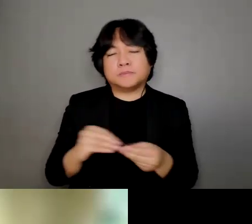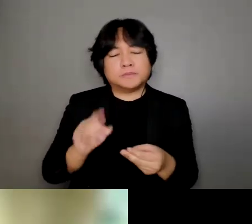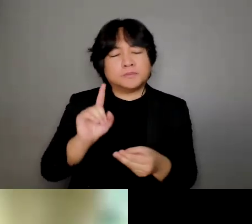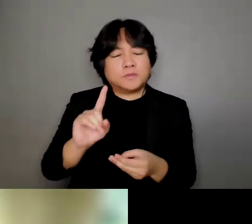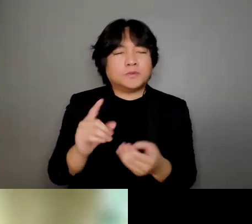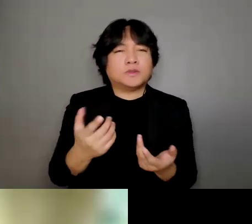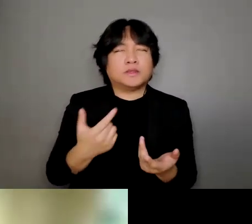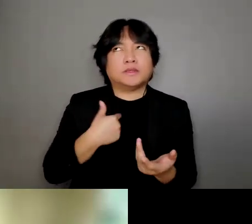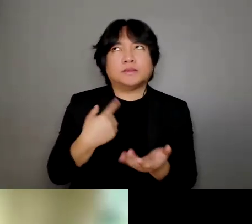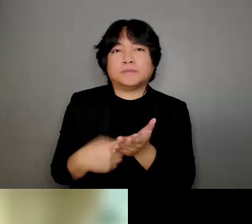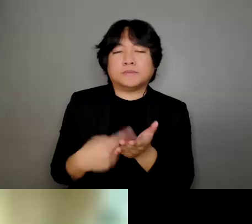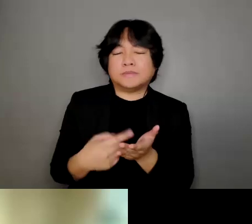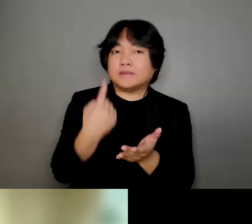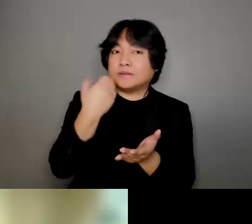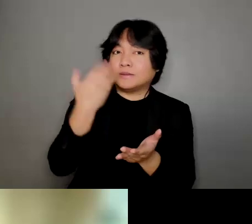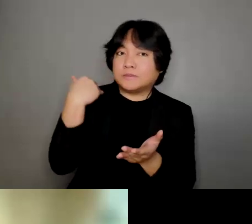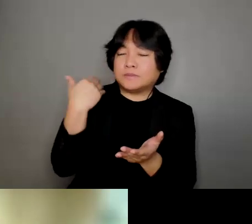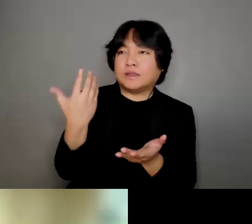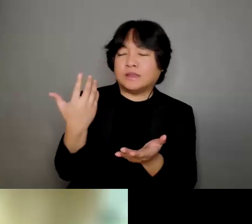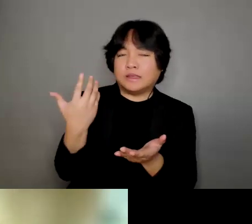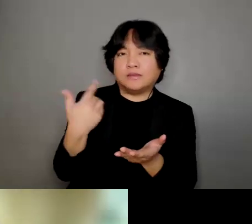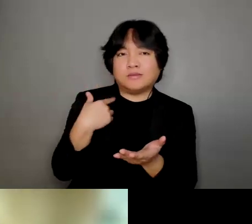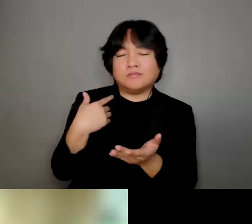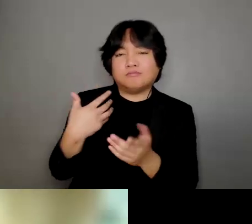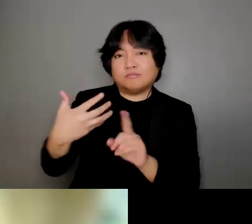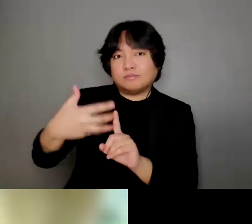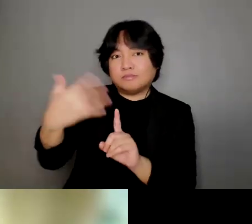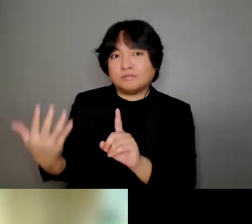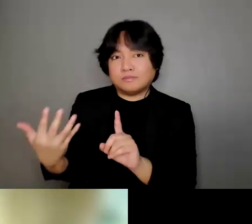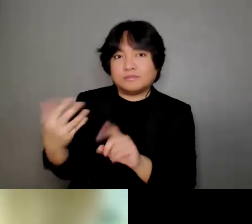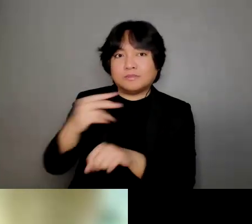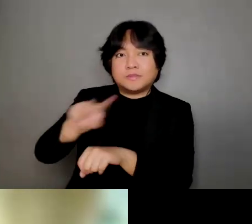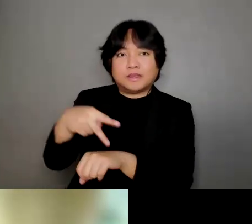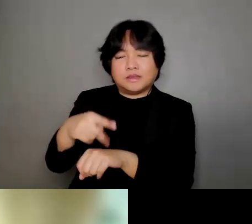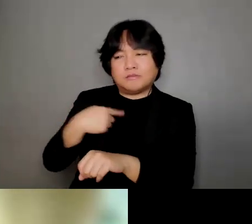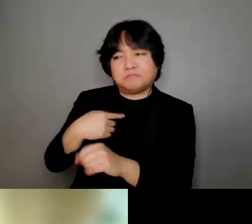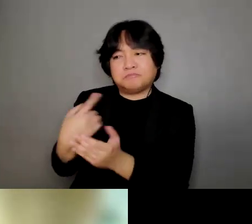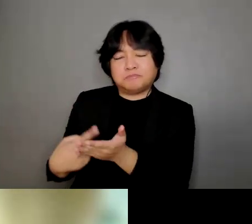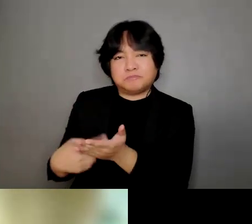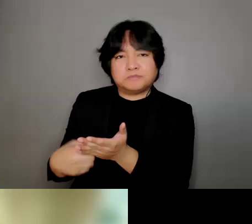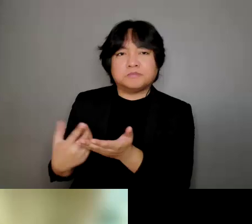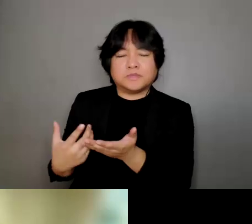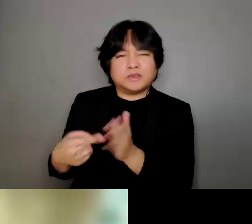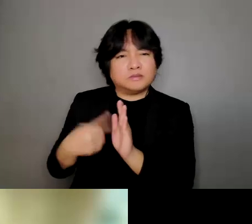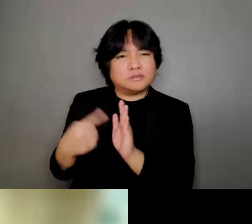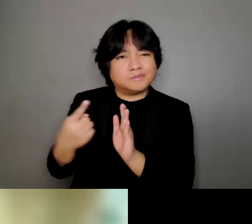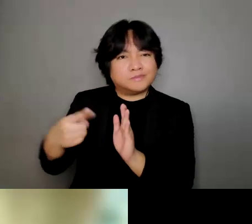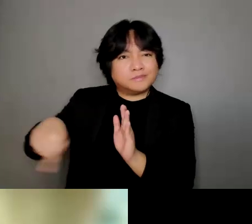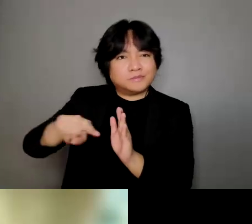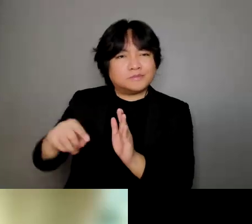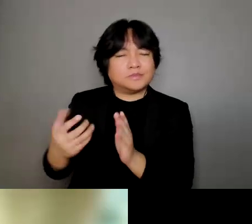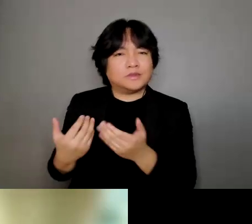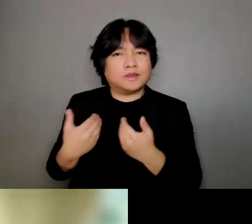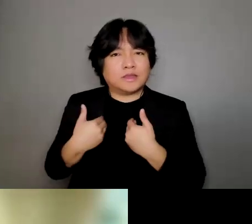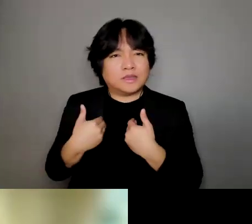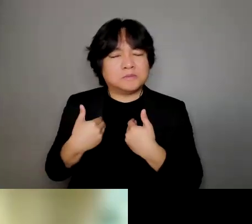have this discussion with some LGBTQI folks here in the Philippines, sometimes these rankings make us